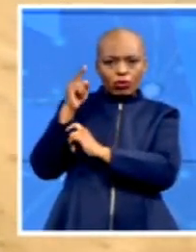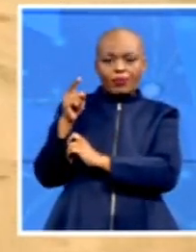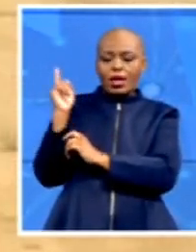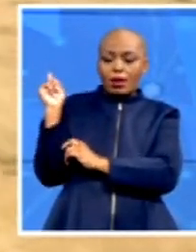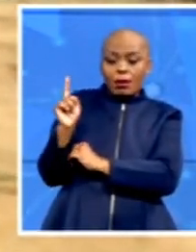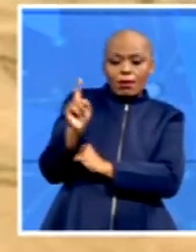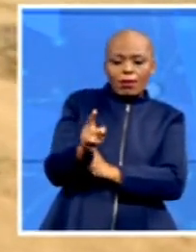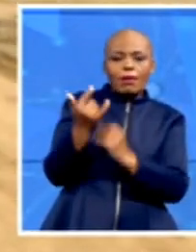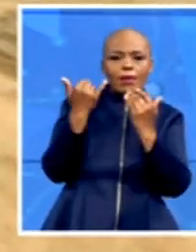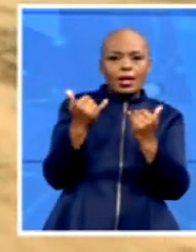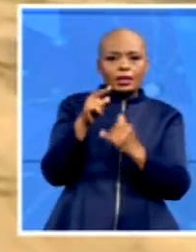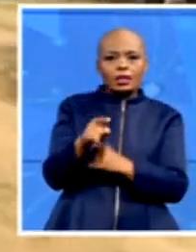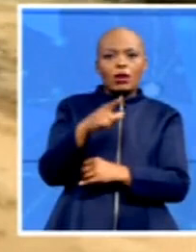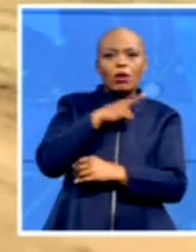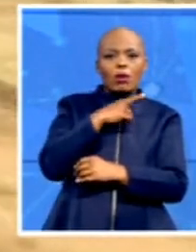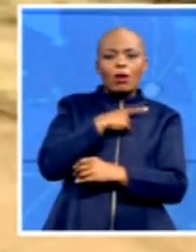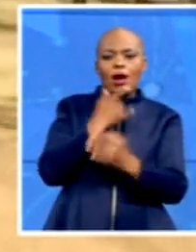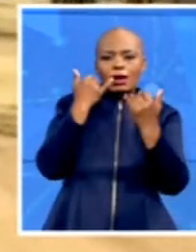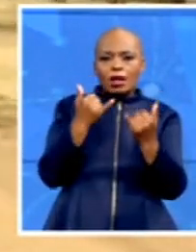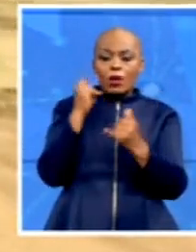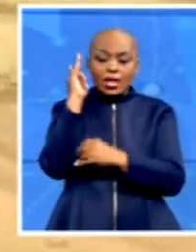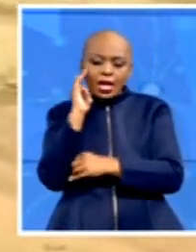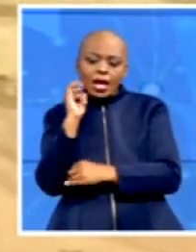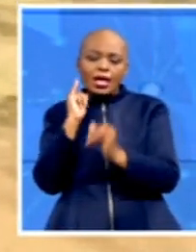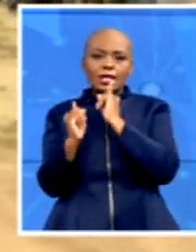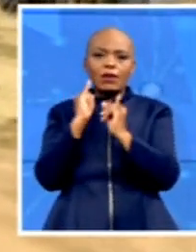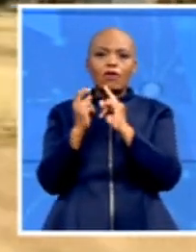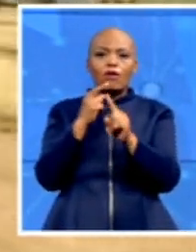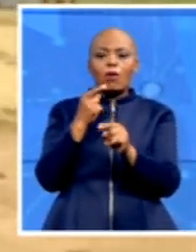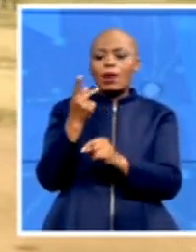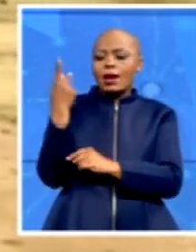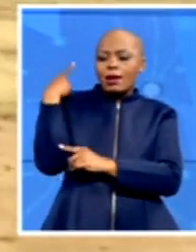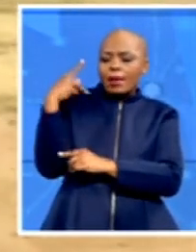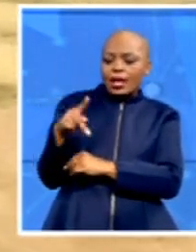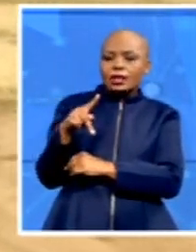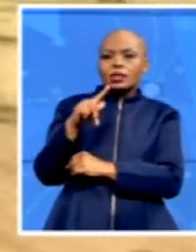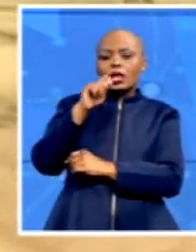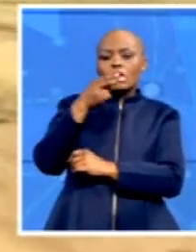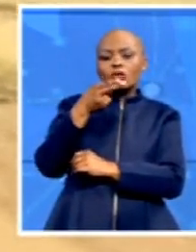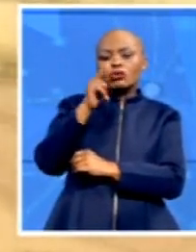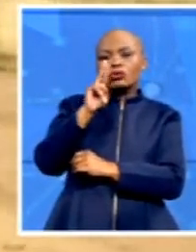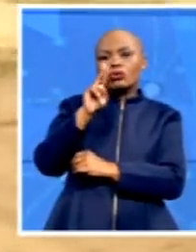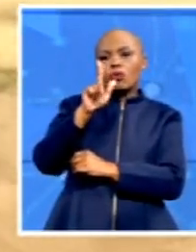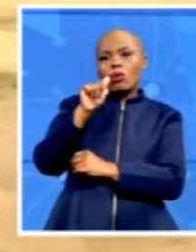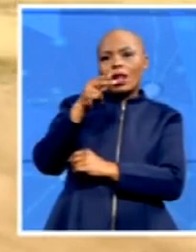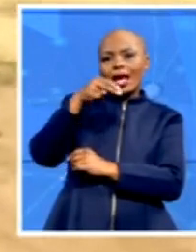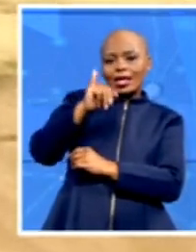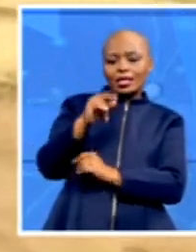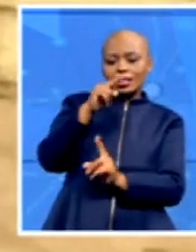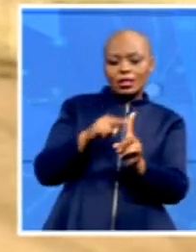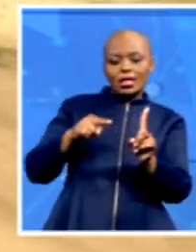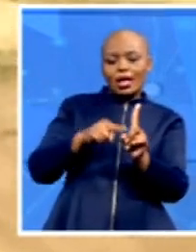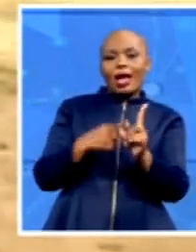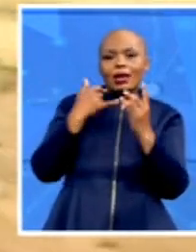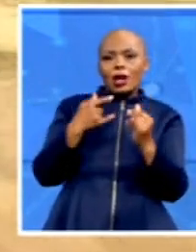in that interview from Prince Utulano Zulu, which was in Zulu. He was basically saying that they are happy with the dismissal of